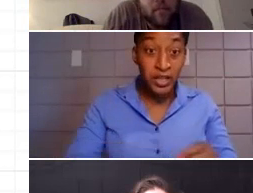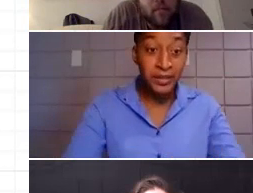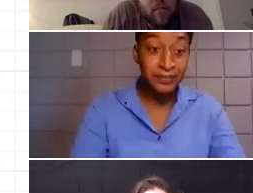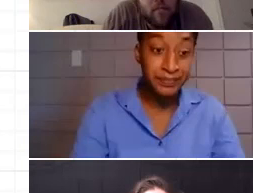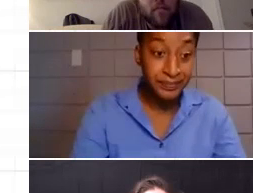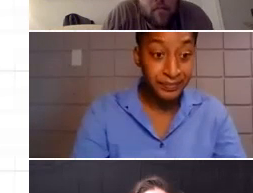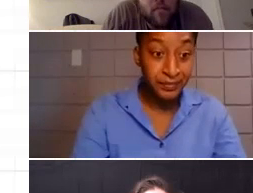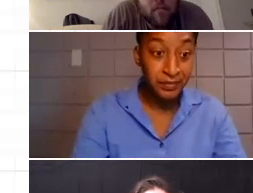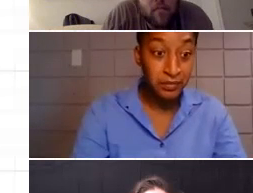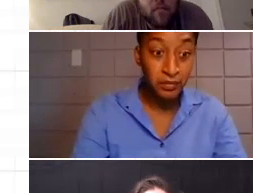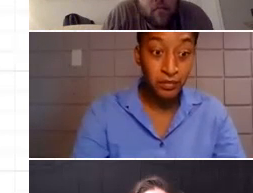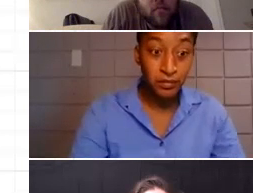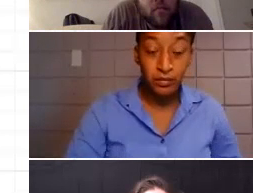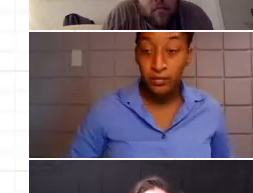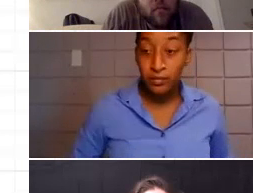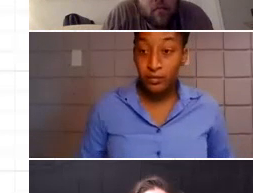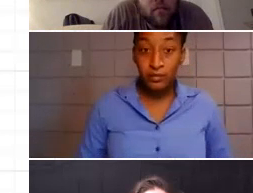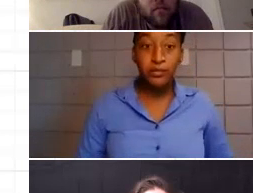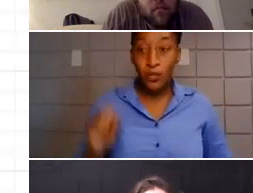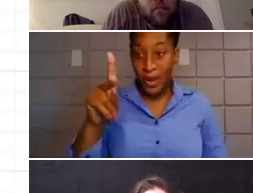We're good. Okay.